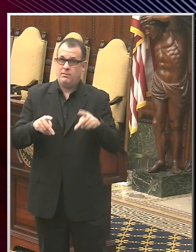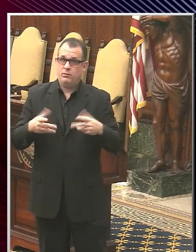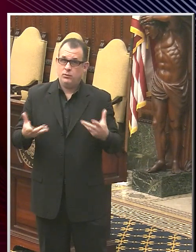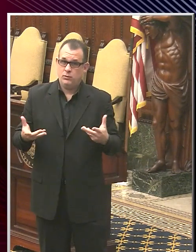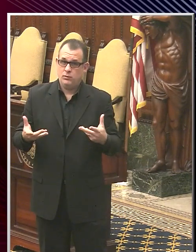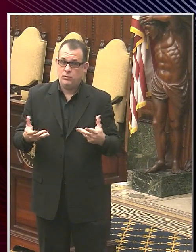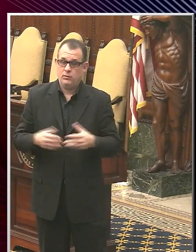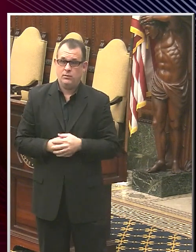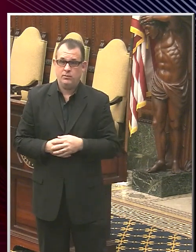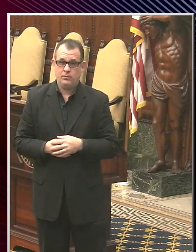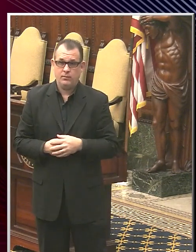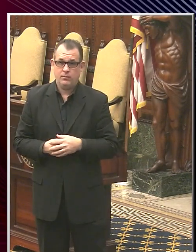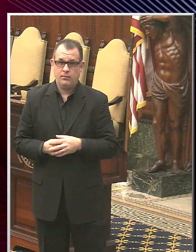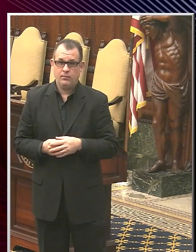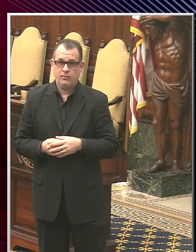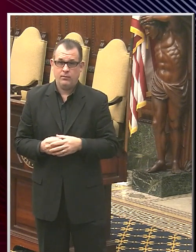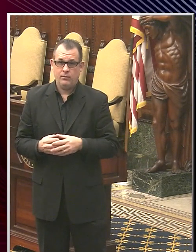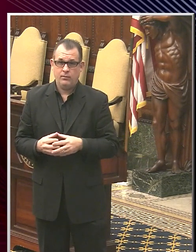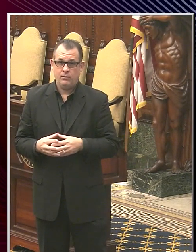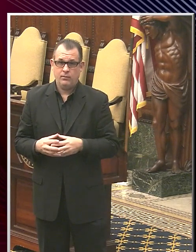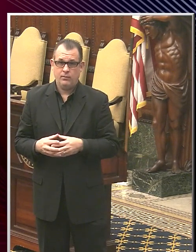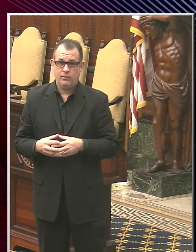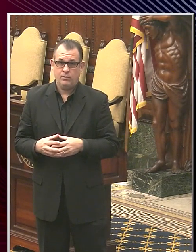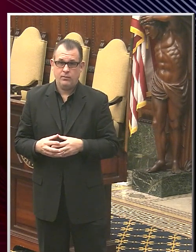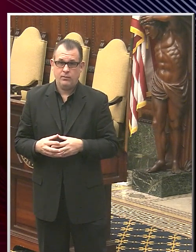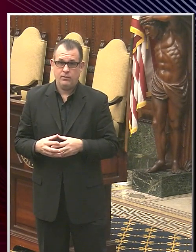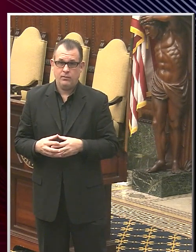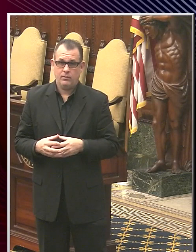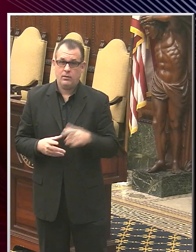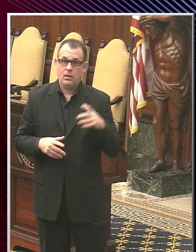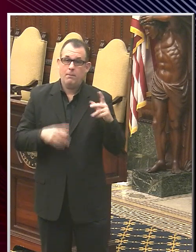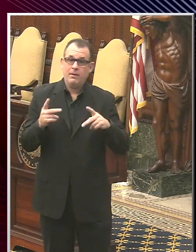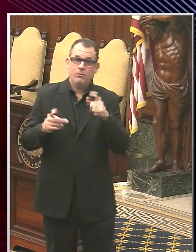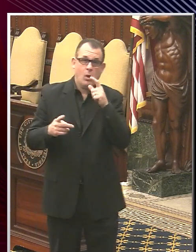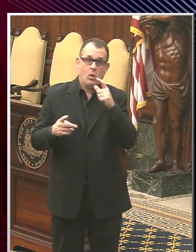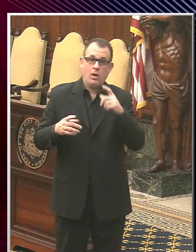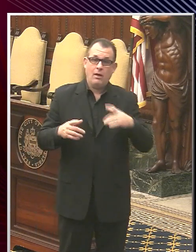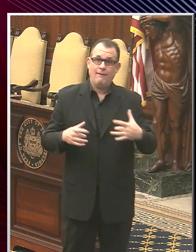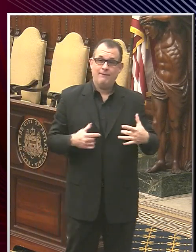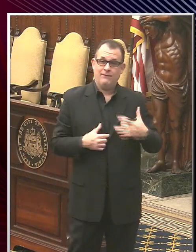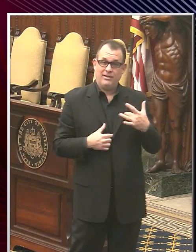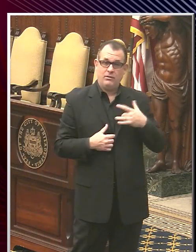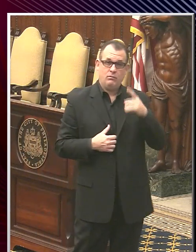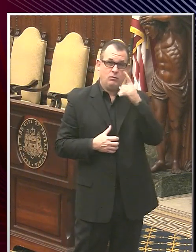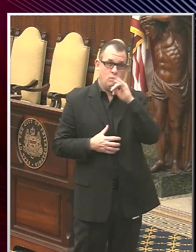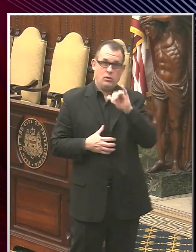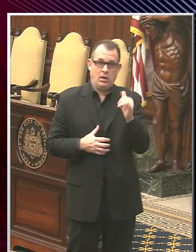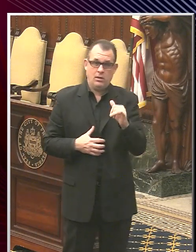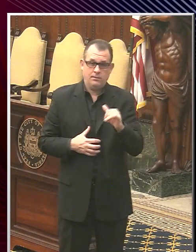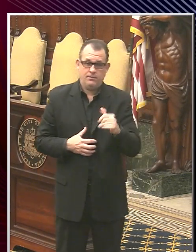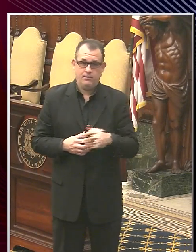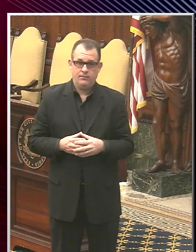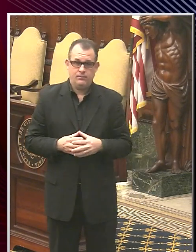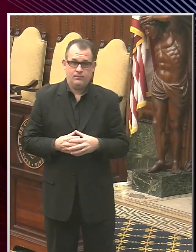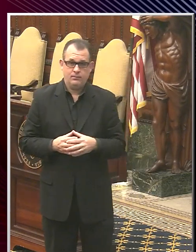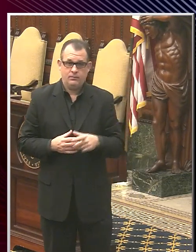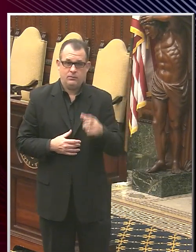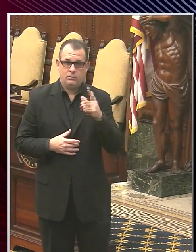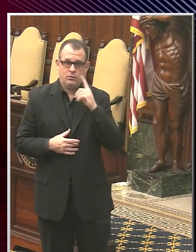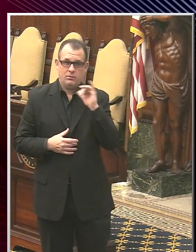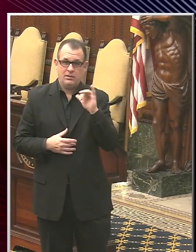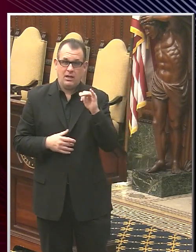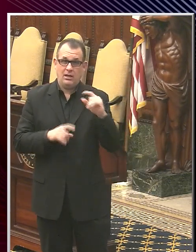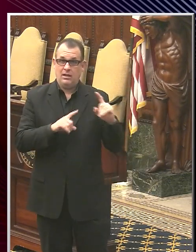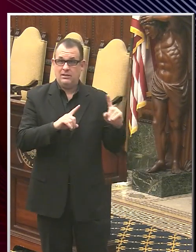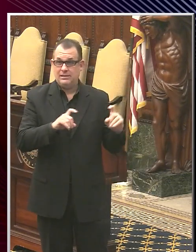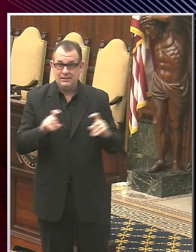We think we're ways off from the general population. I think if people want to get a sense for what it's going to look like, it's going to look probably somewhat like how you can get testing right now.